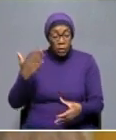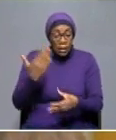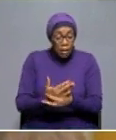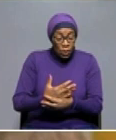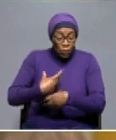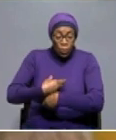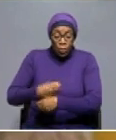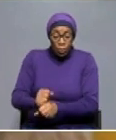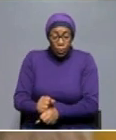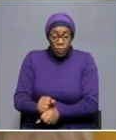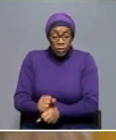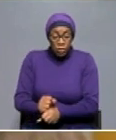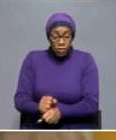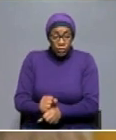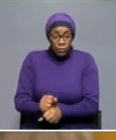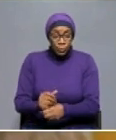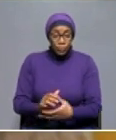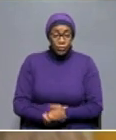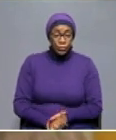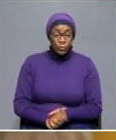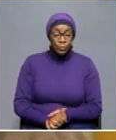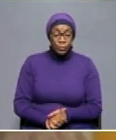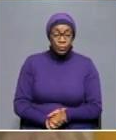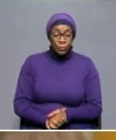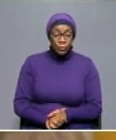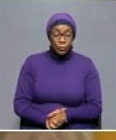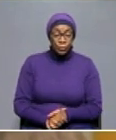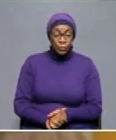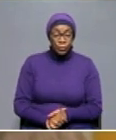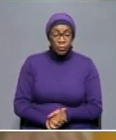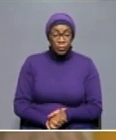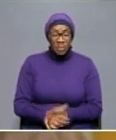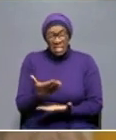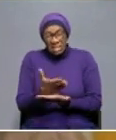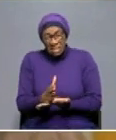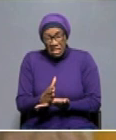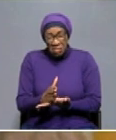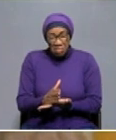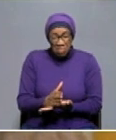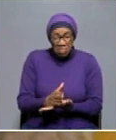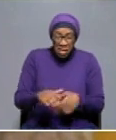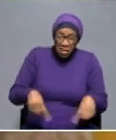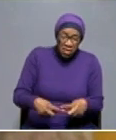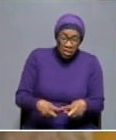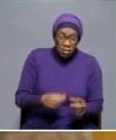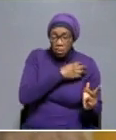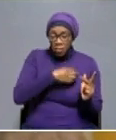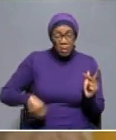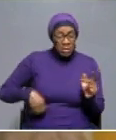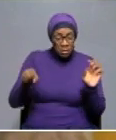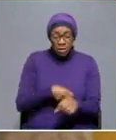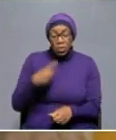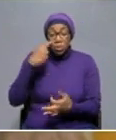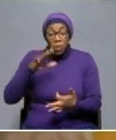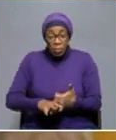what's not a great situation at the moment in the country. There were a few issues I think he didn't mention. I would like to have seen more